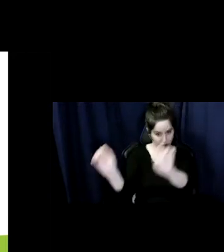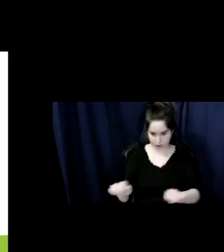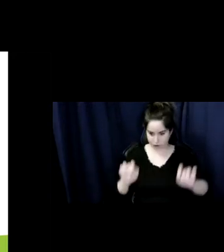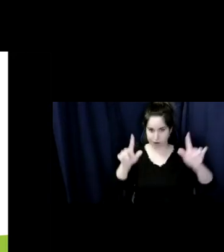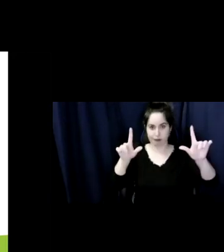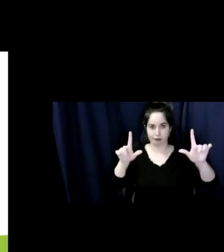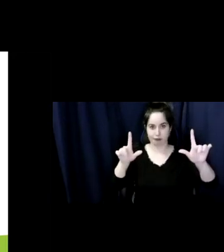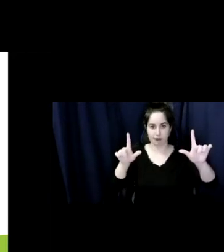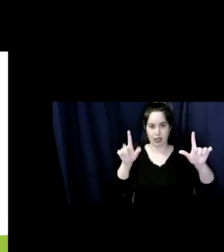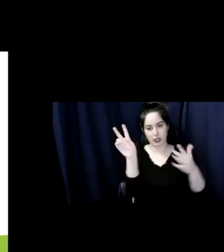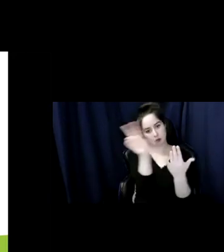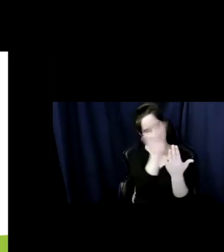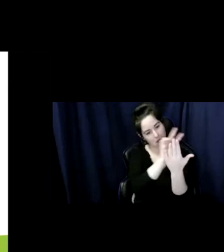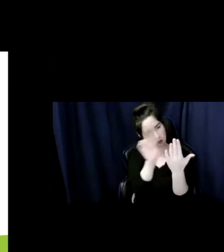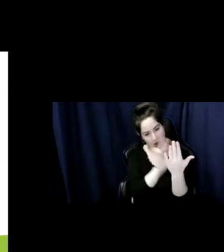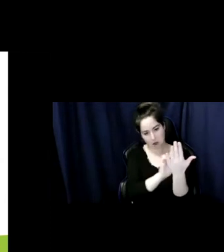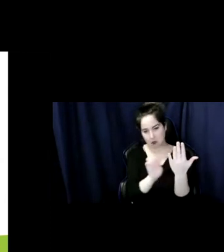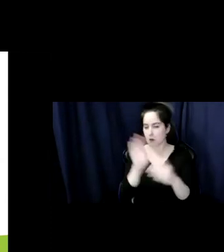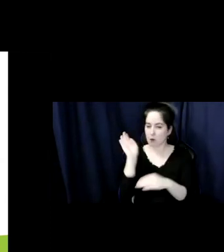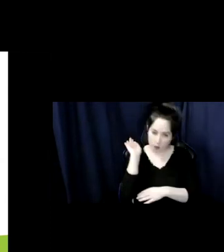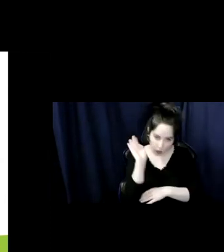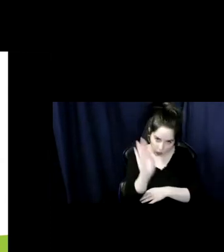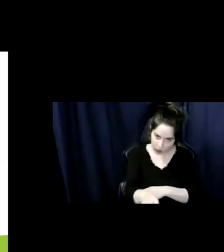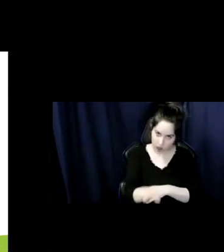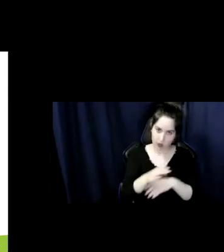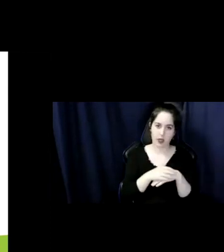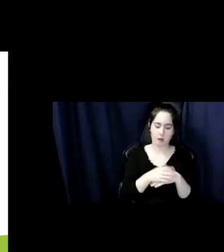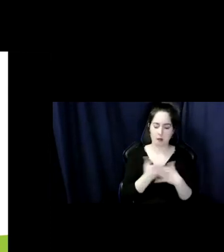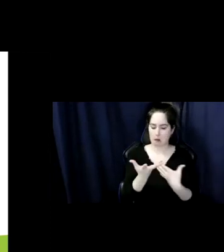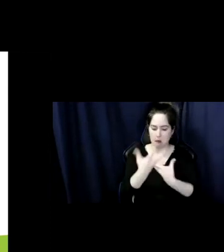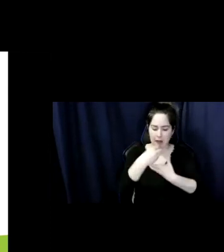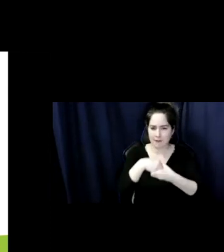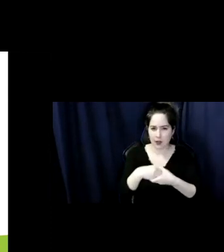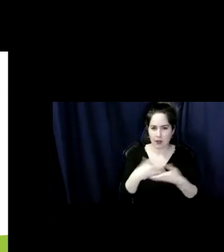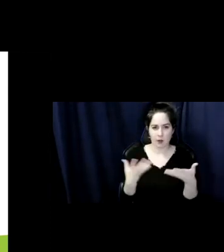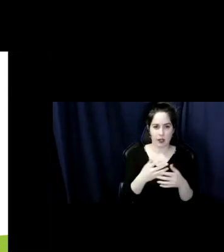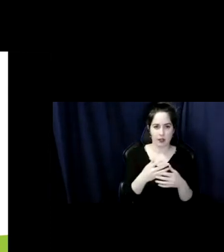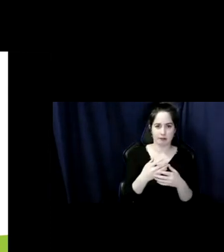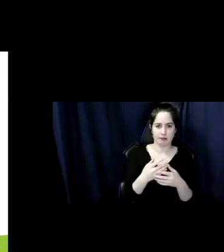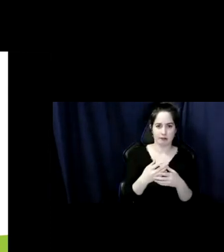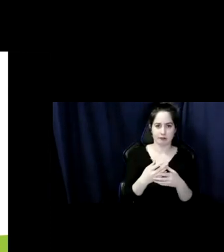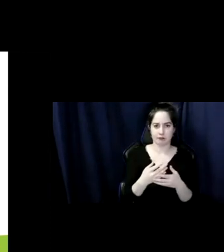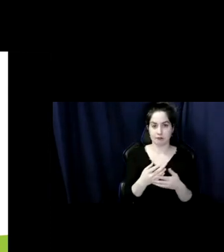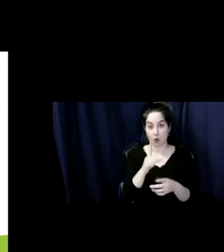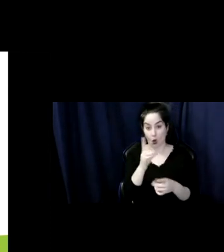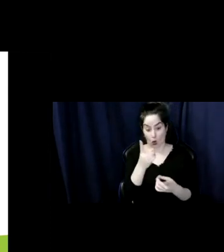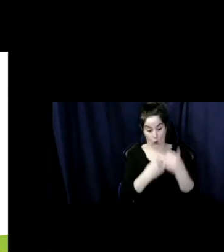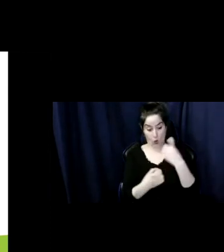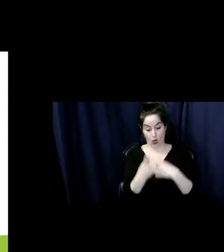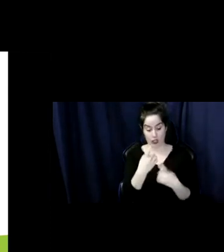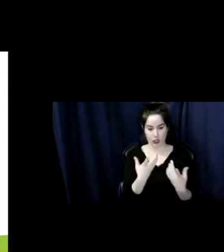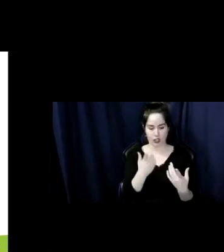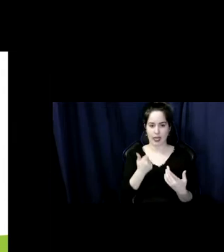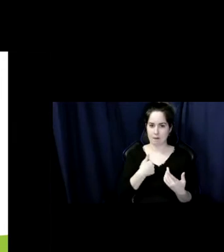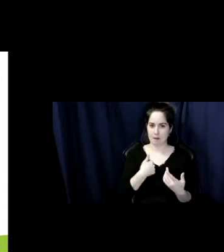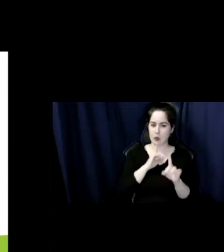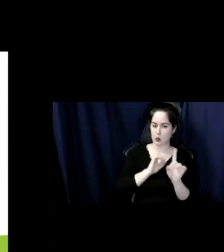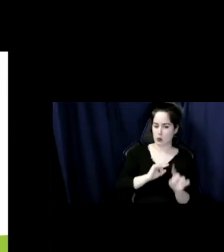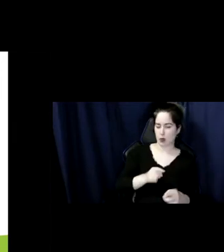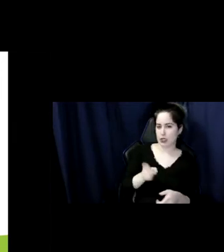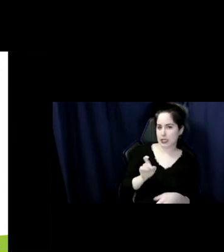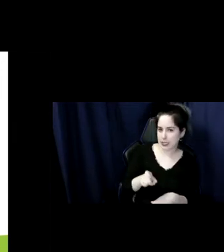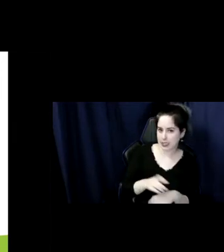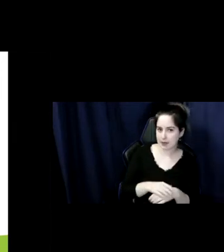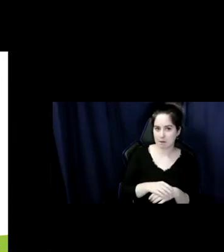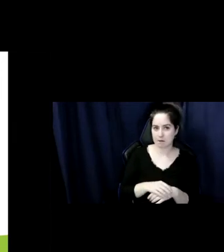just skim through the whole thing, figure out sort of what's involved, what are the questions that you need to be responding to, what are the